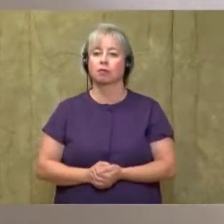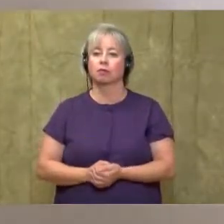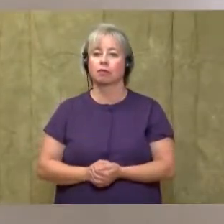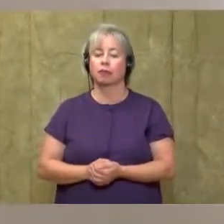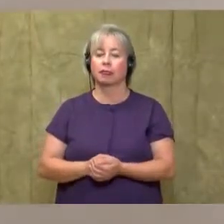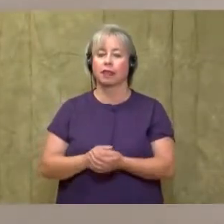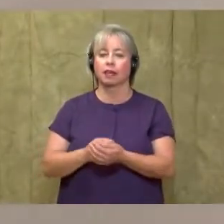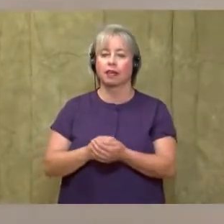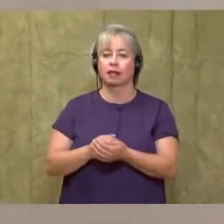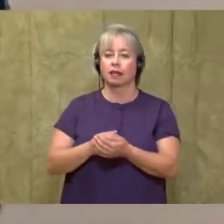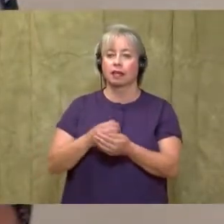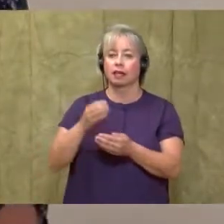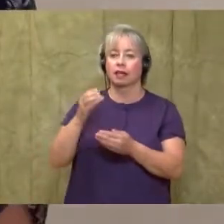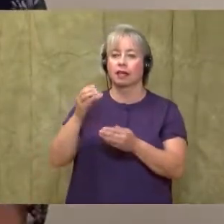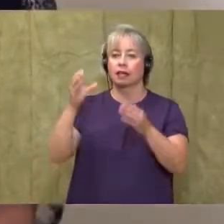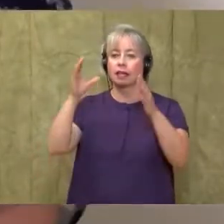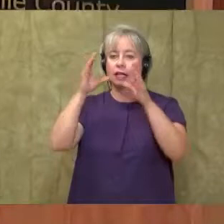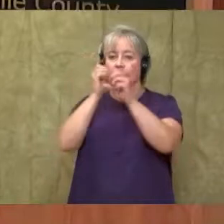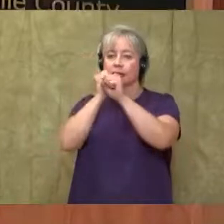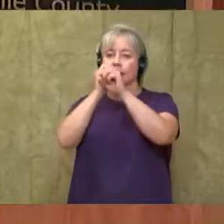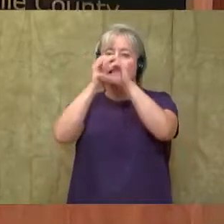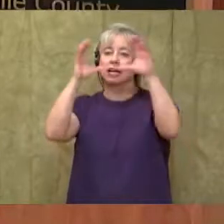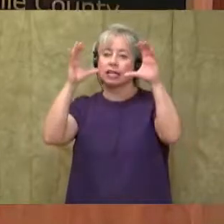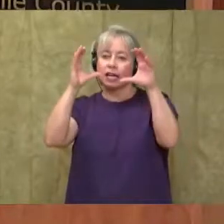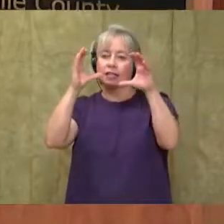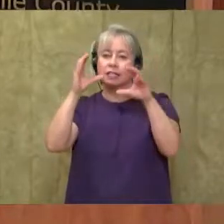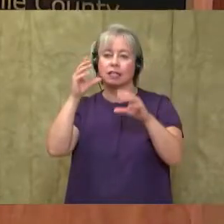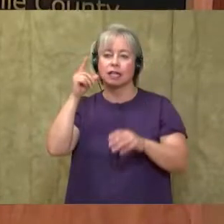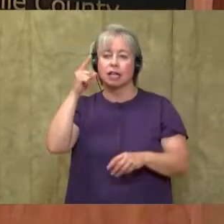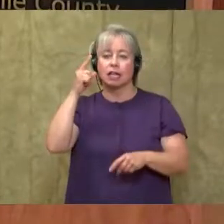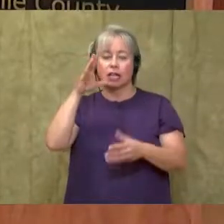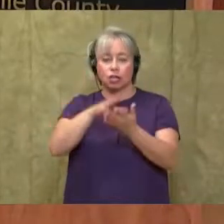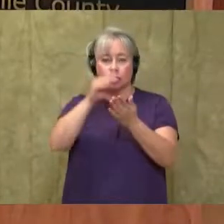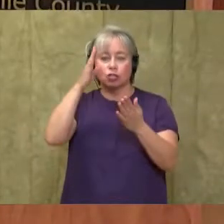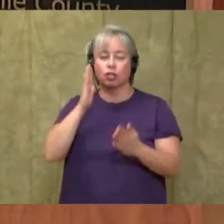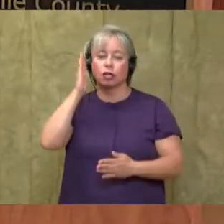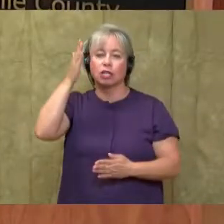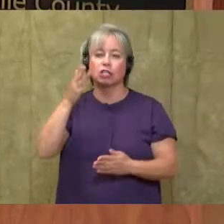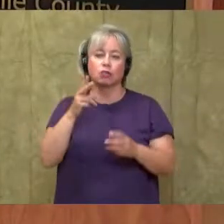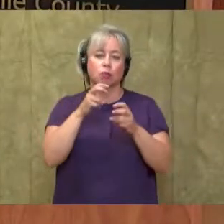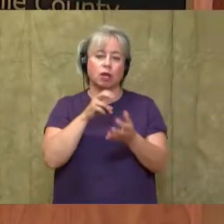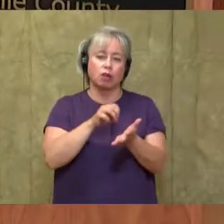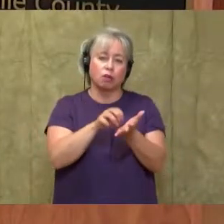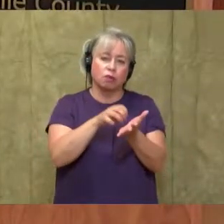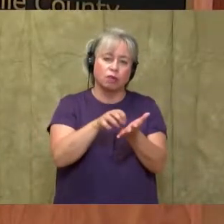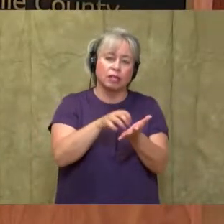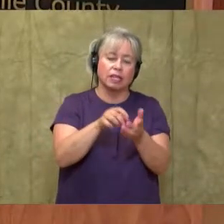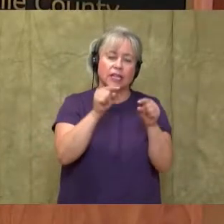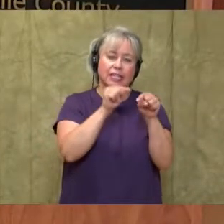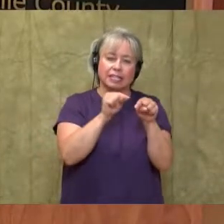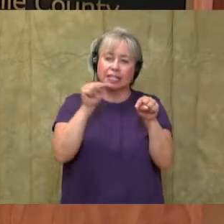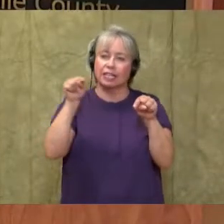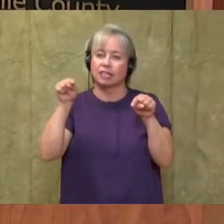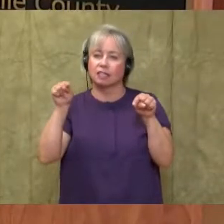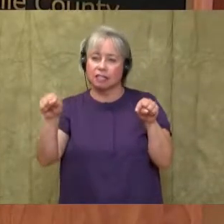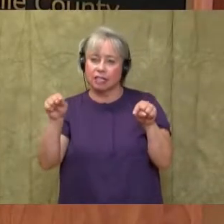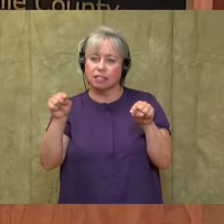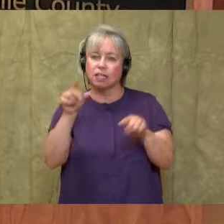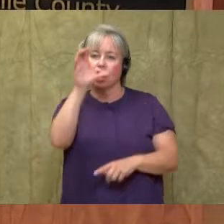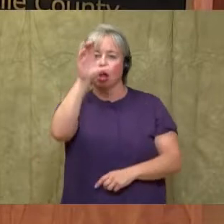1. It says that students will be able to find the distance between 2 points on a coordinate